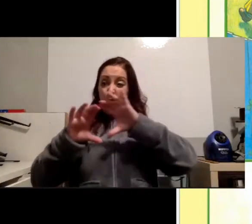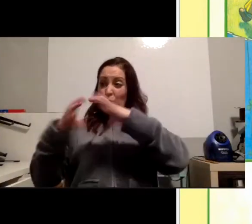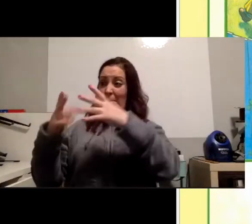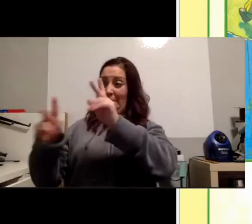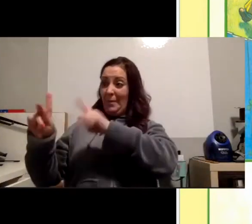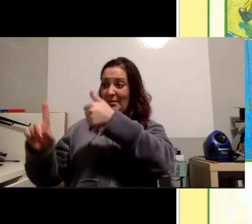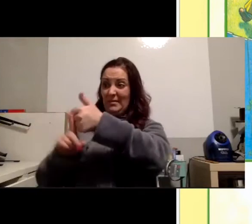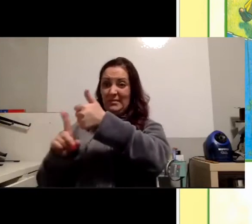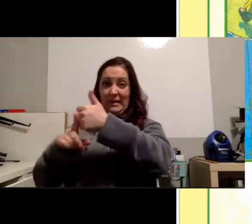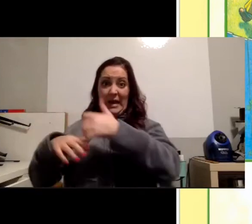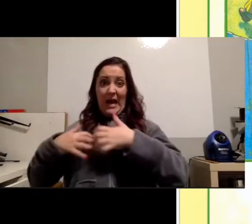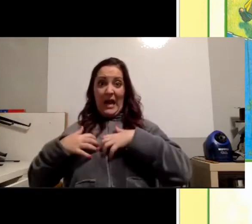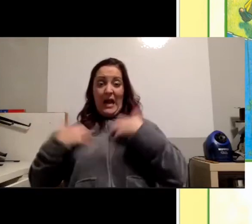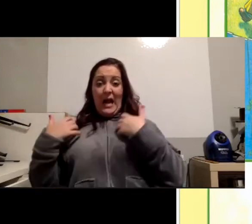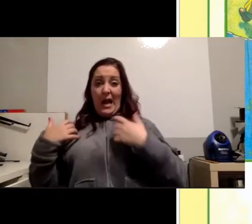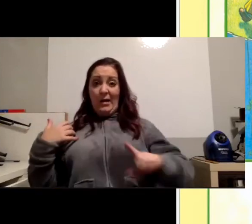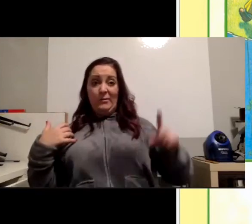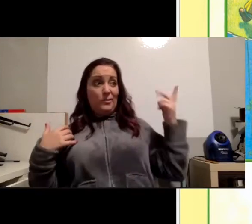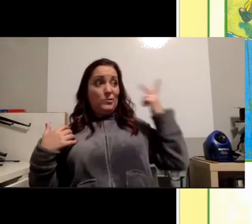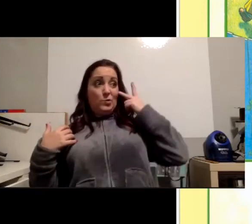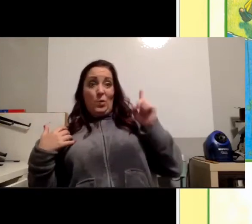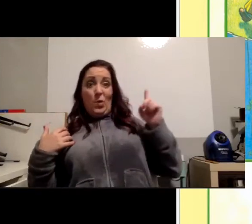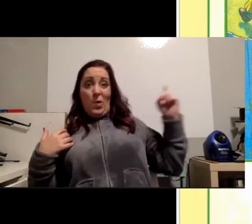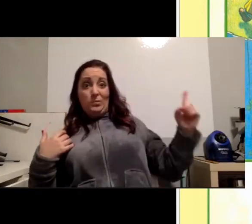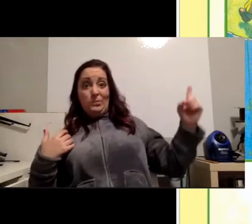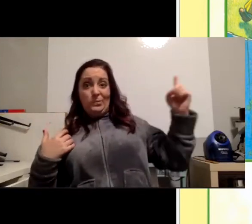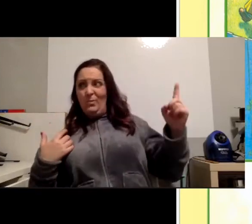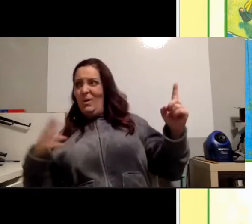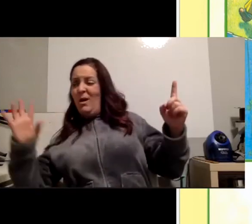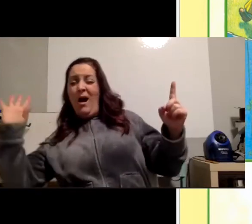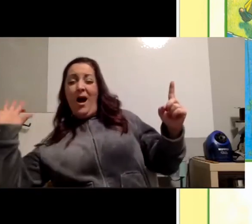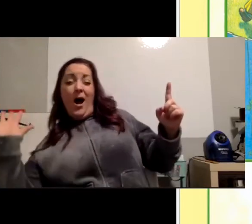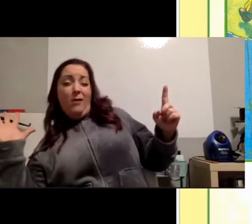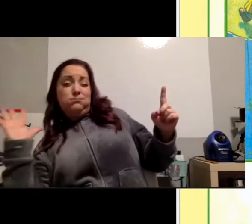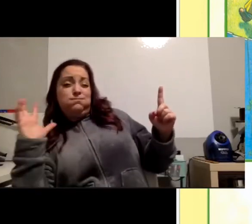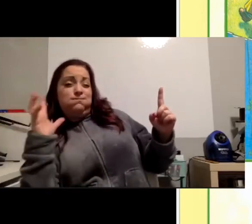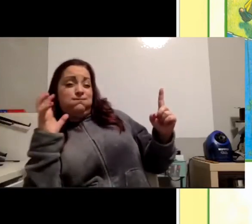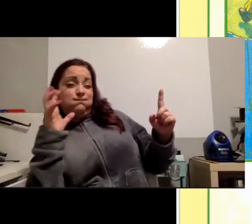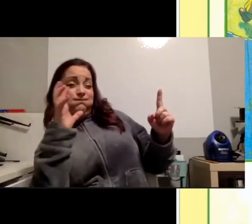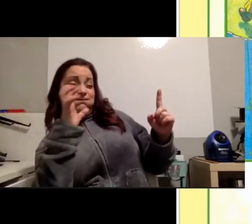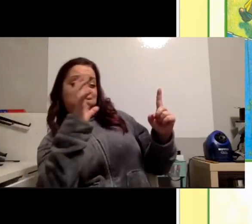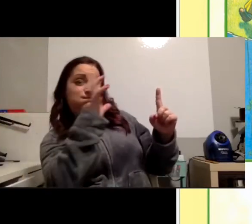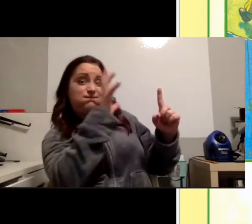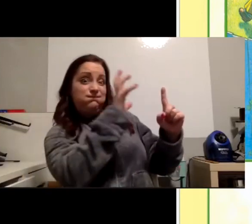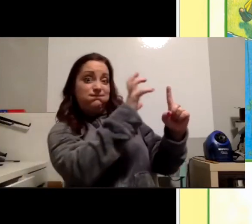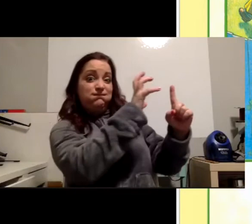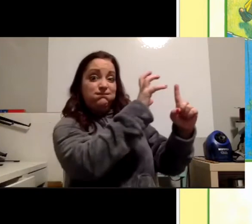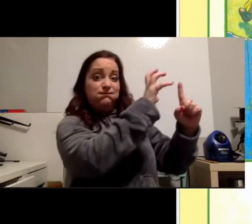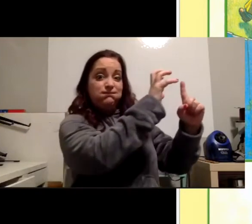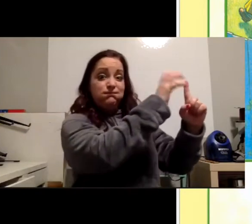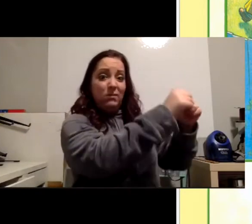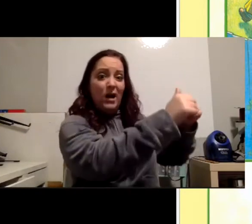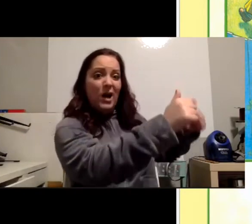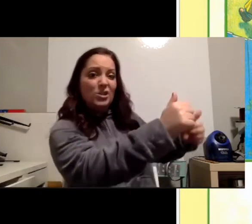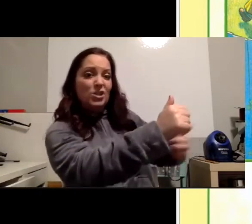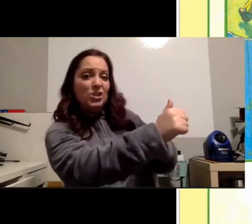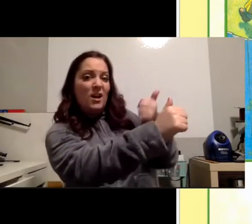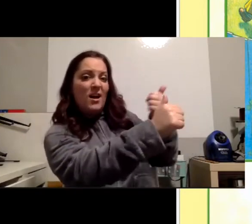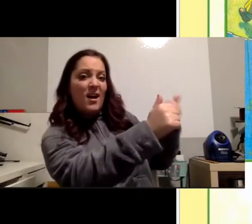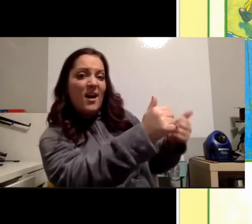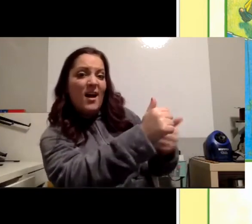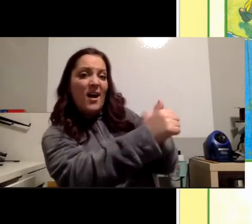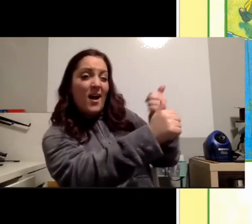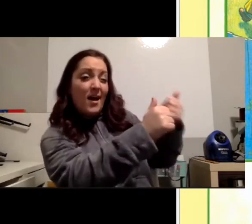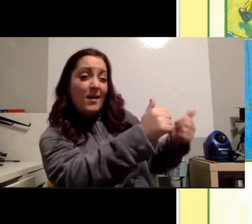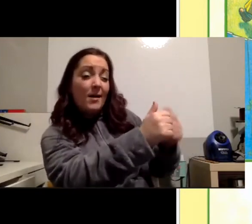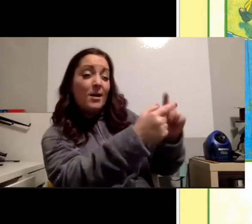An angry crowd of people met him at the back door of his shop and chased